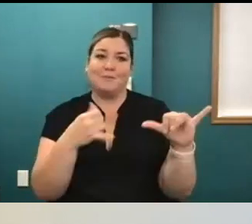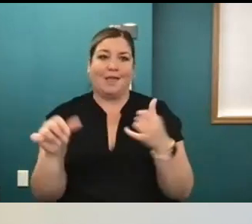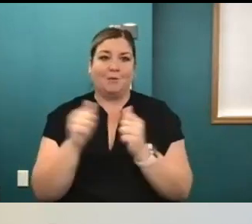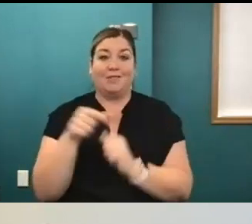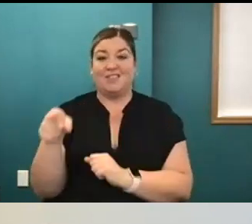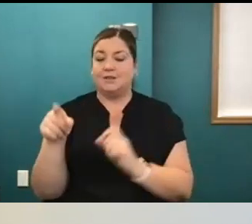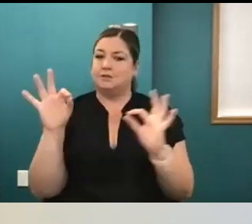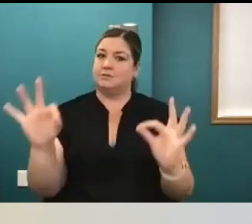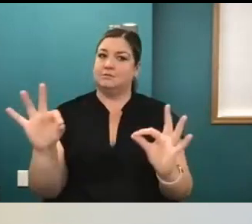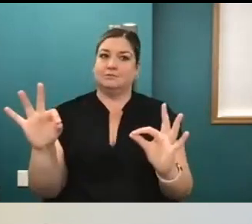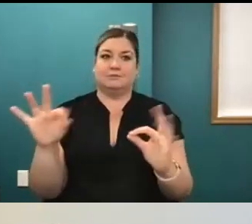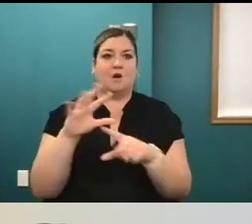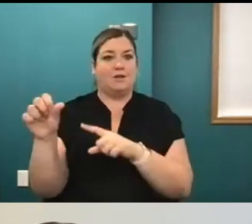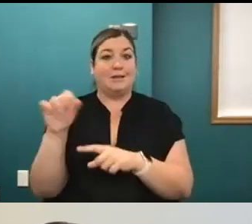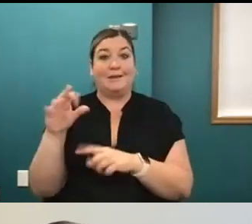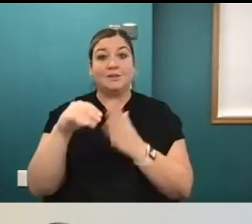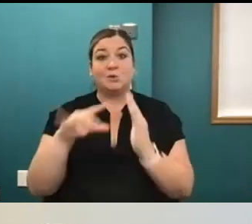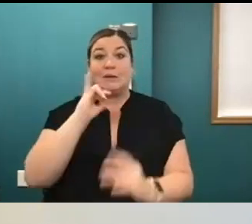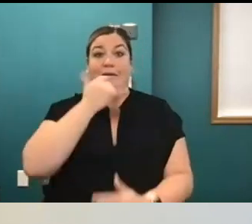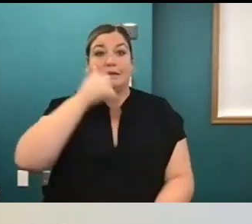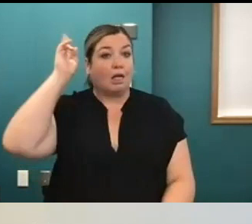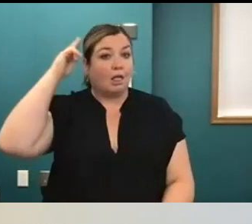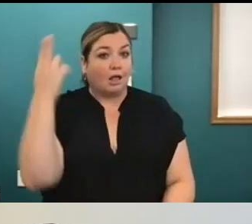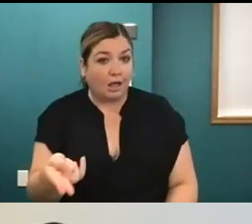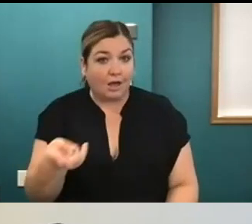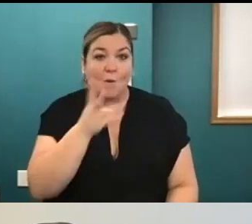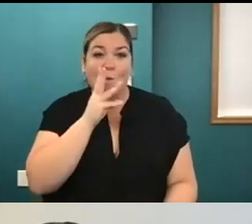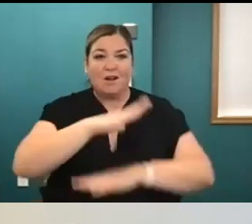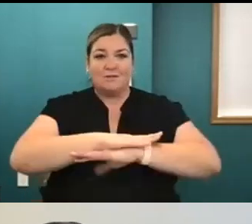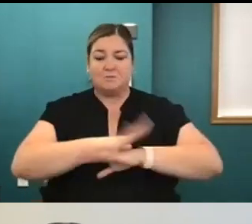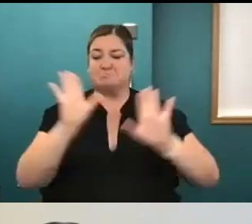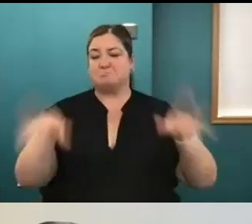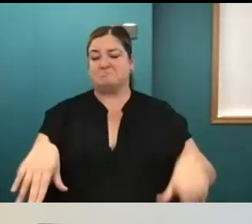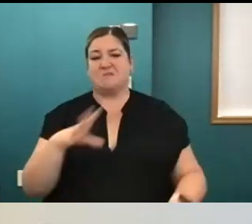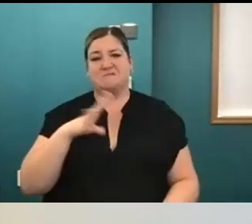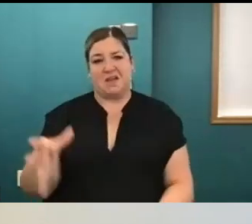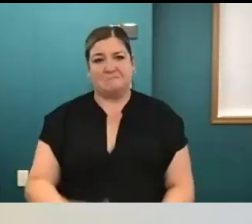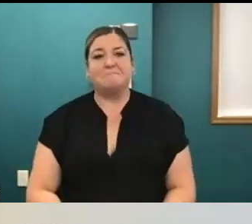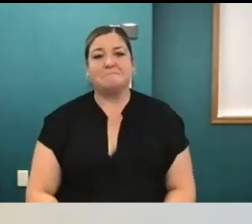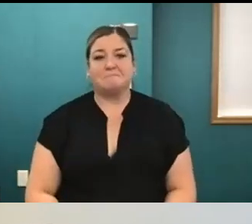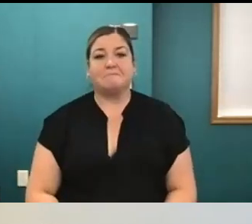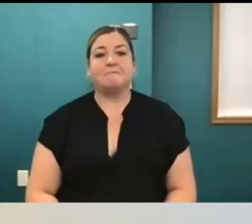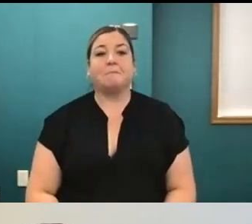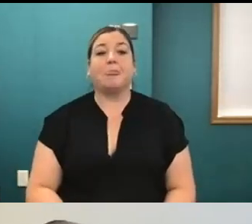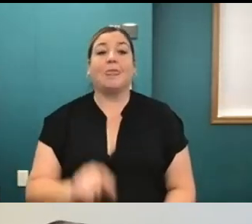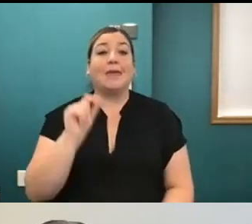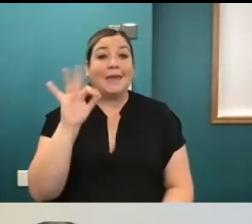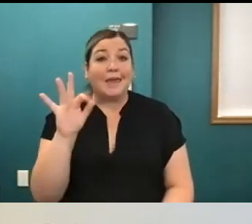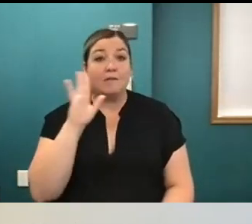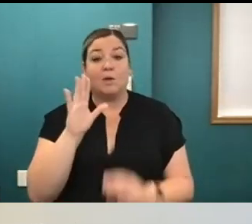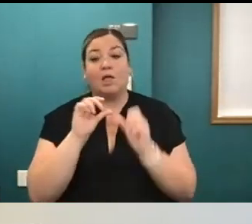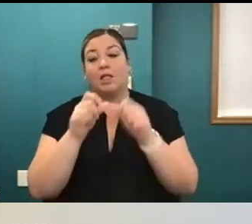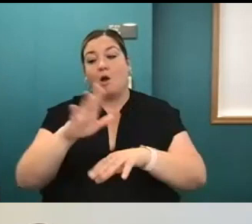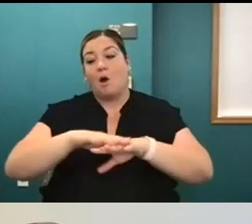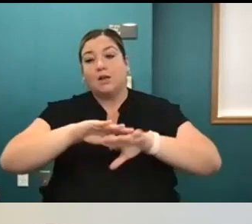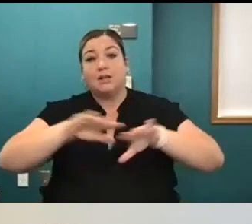great because if a student knocked it off their head in the water table, it was no big deal. If a child is going to be on the swim team or something